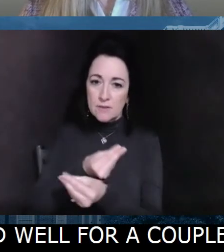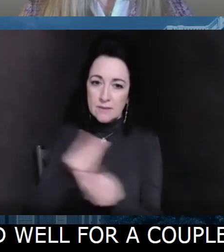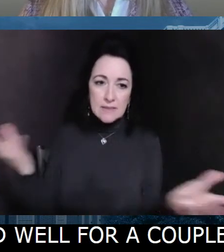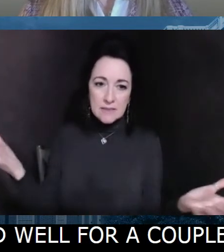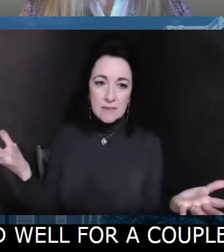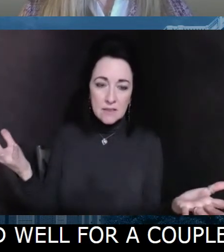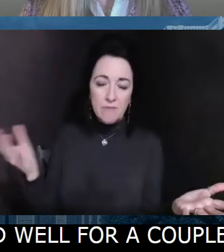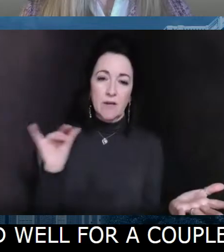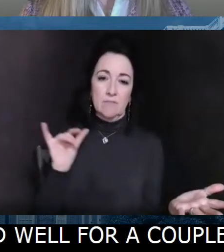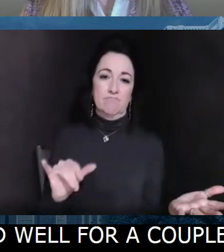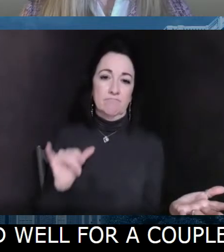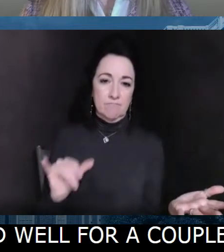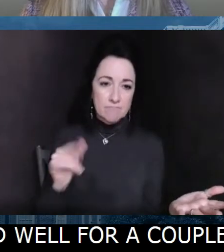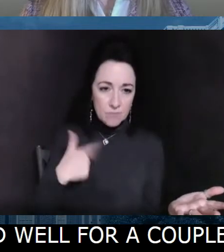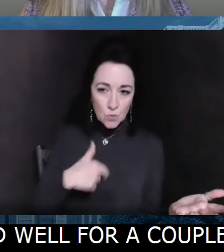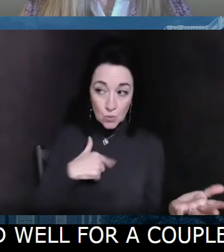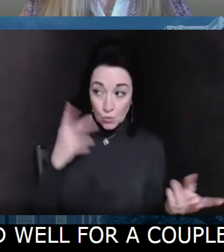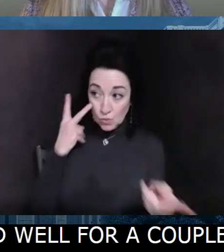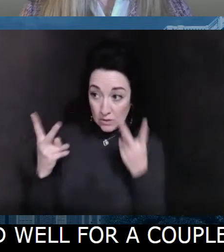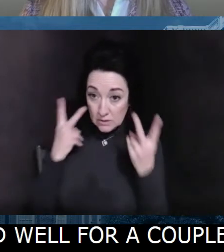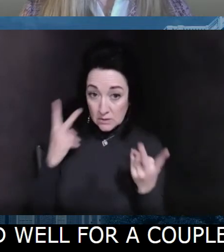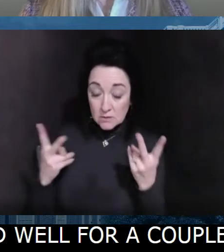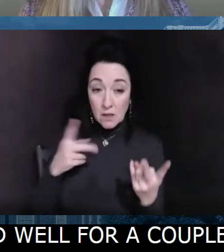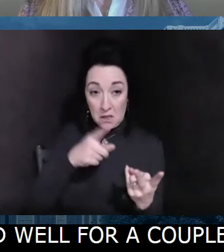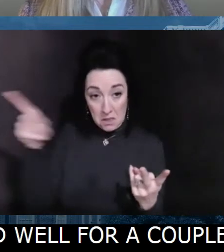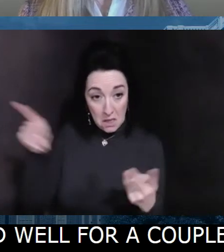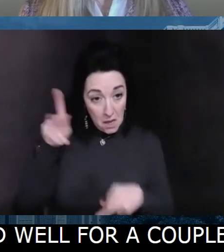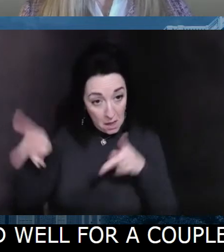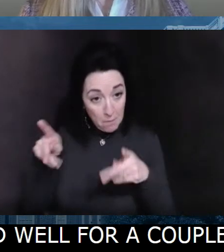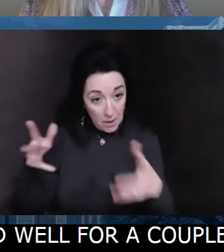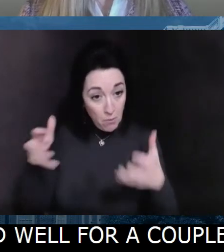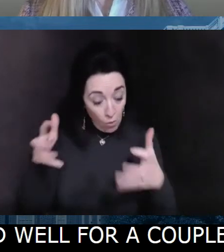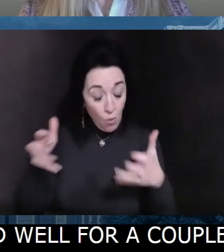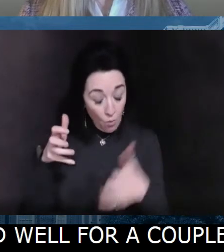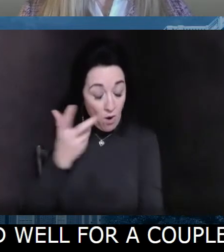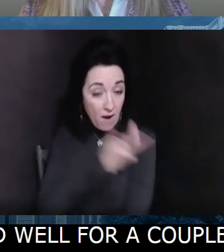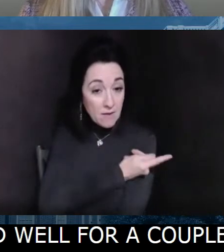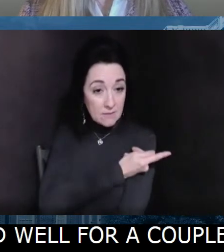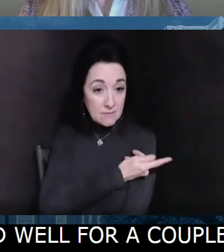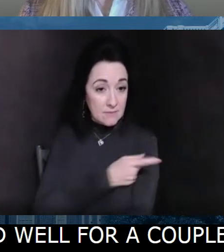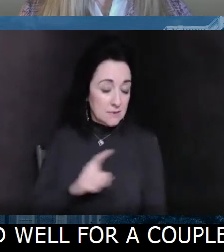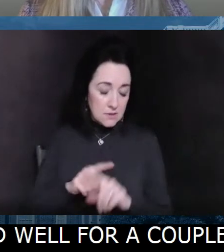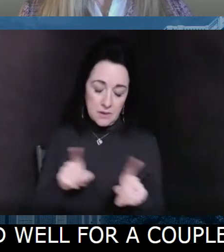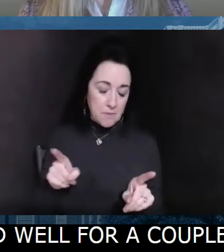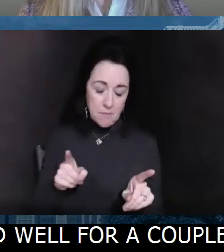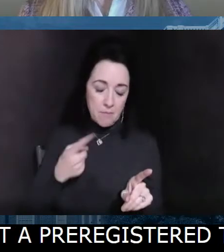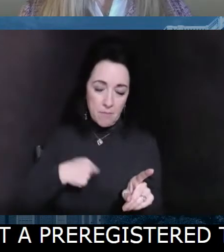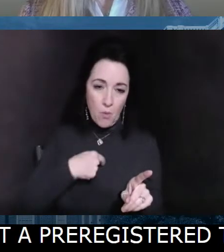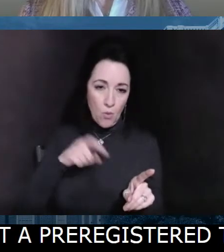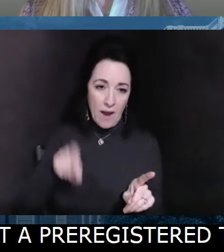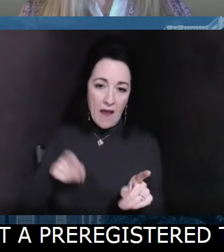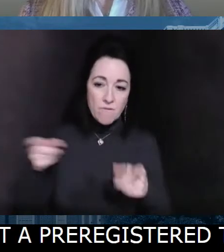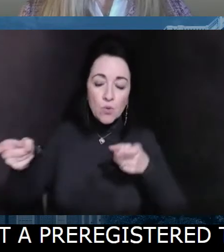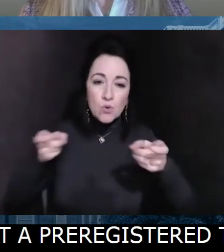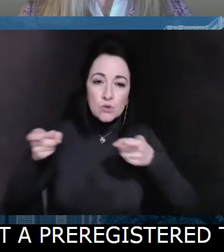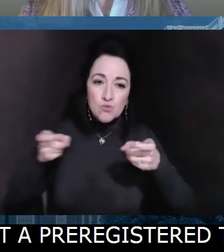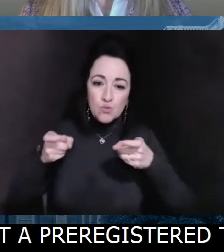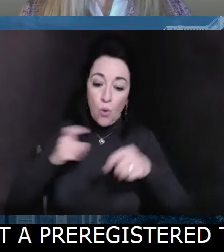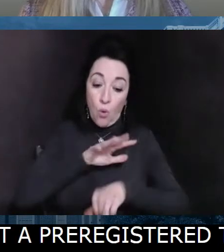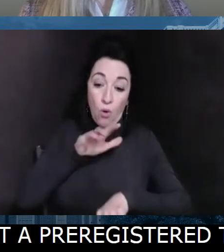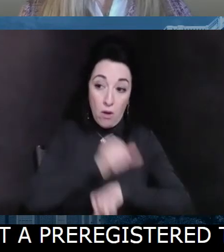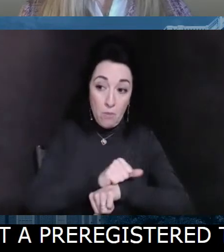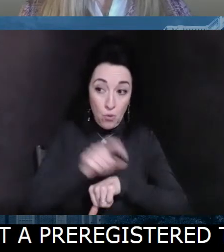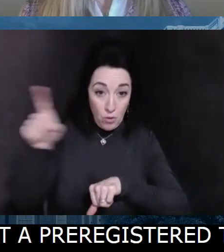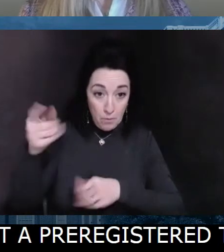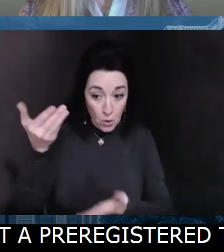demand for scarce public good like that, but also showed us that we had to somehow control appointments. That makes